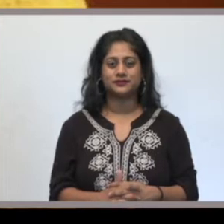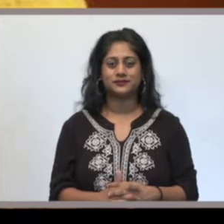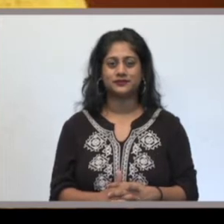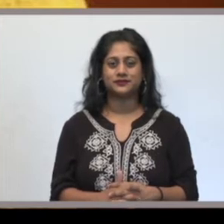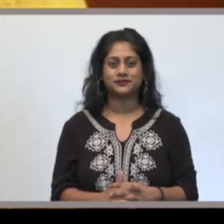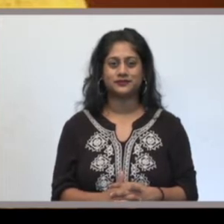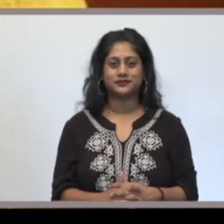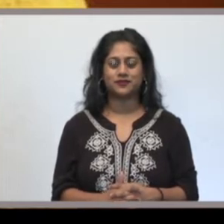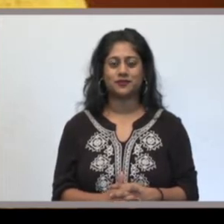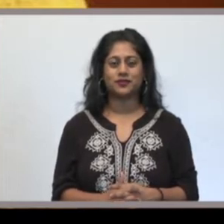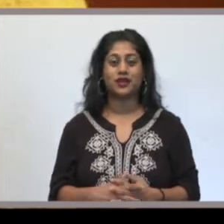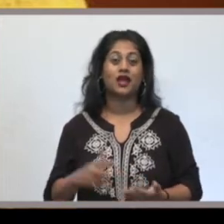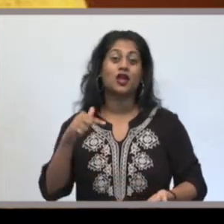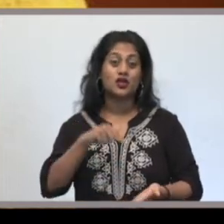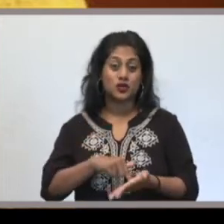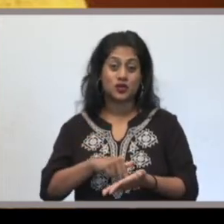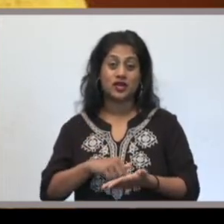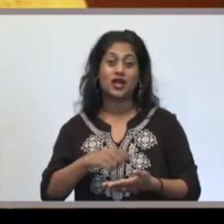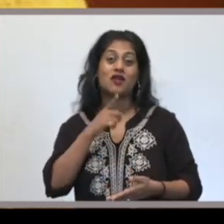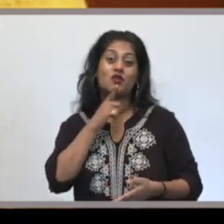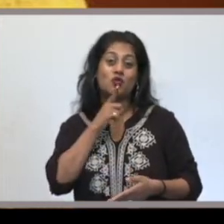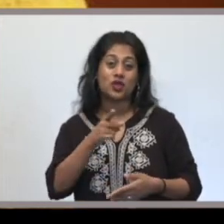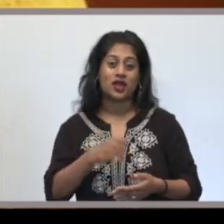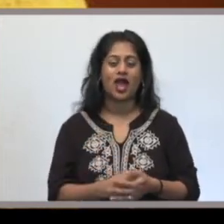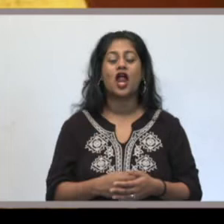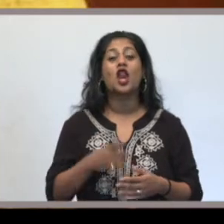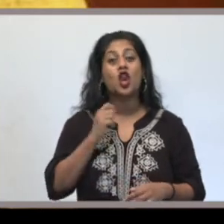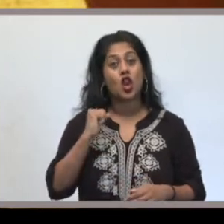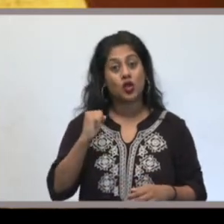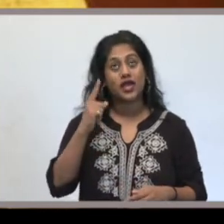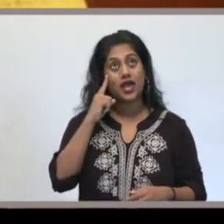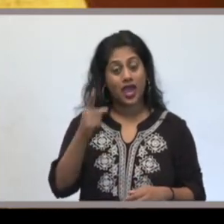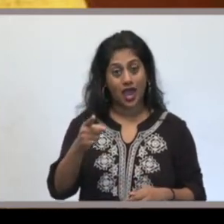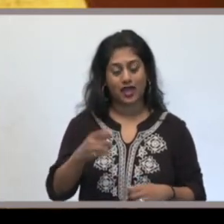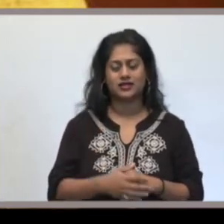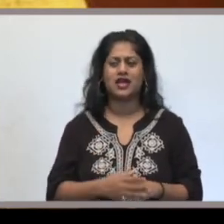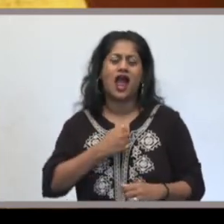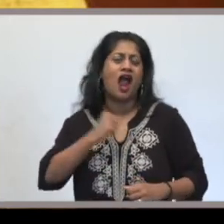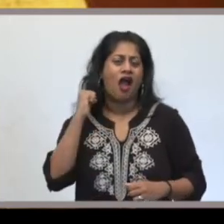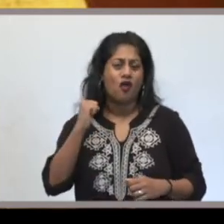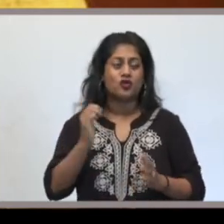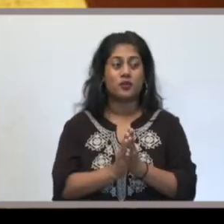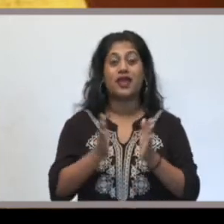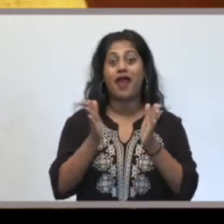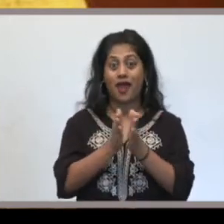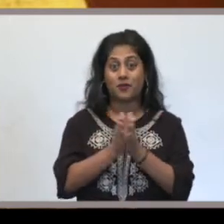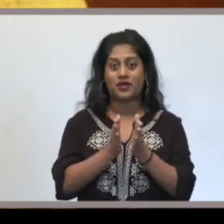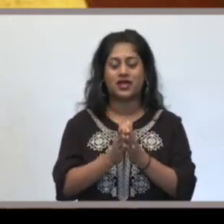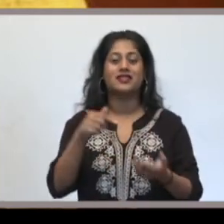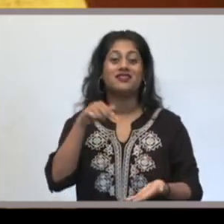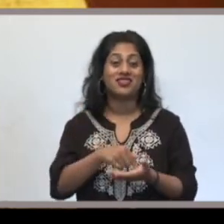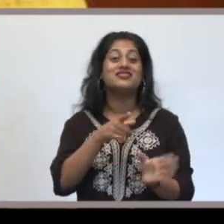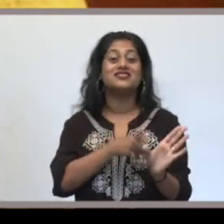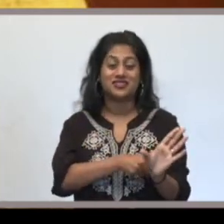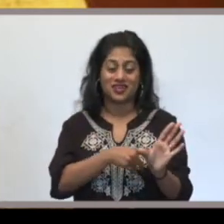Now, we're in a series called How to Be Happy in 2021, which is on the 8 keys